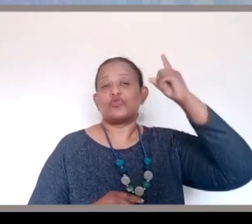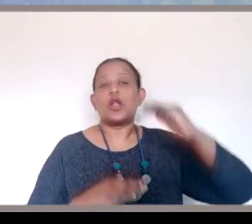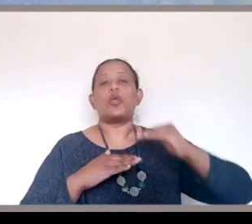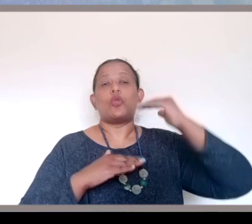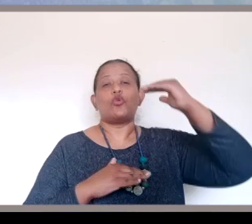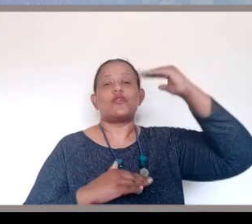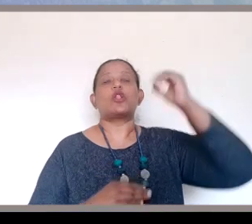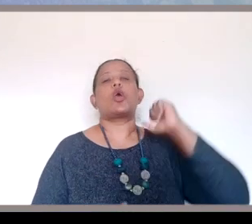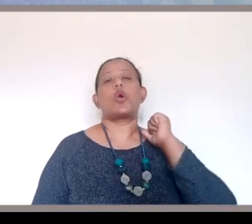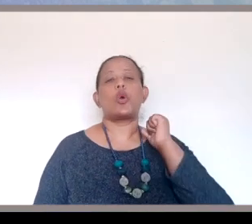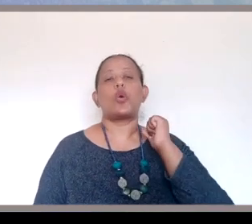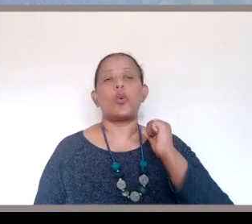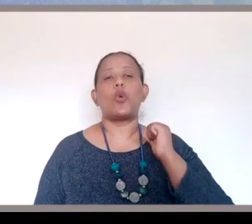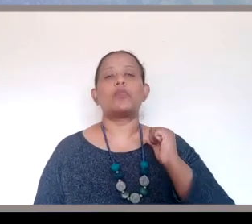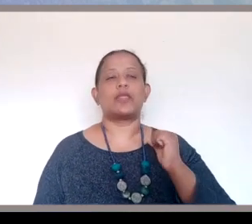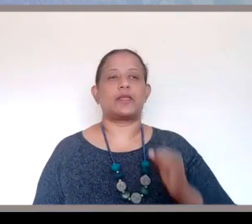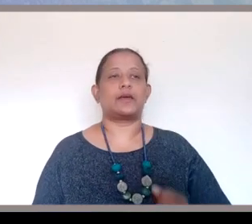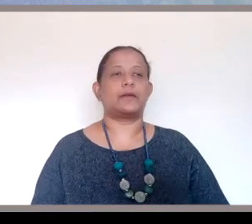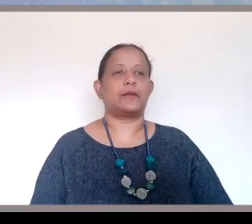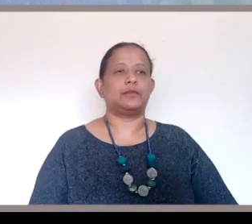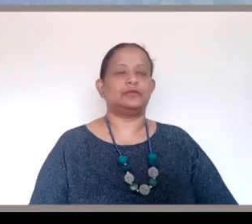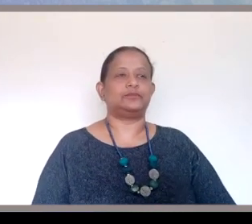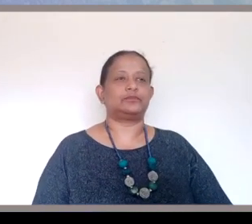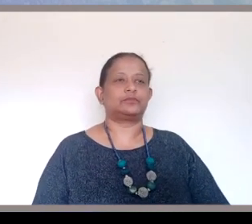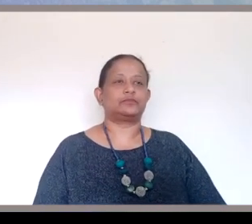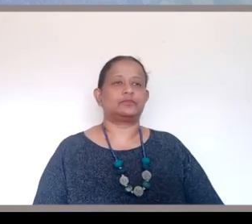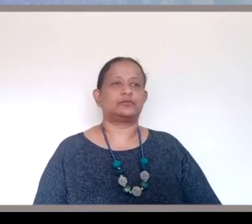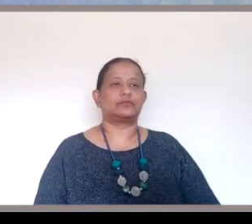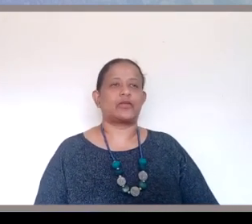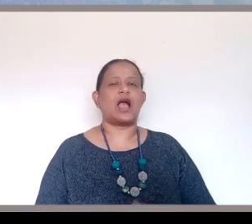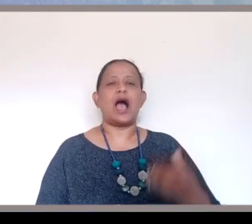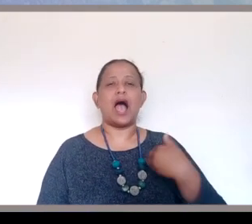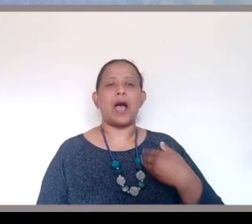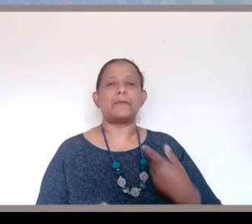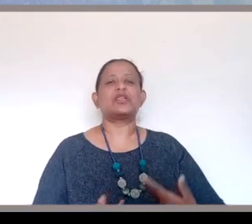with practical advice. And it talks mainly about